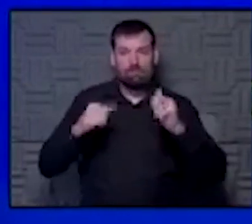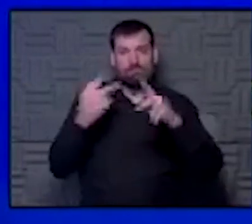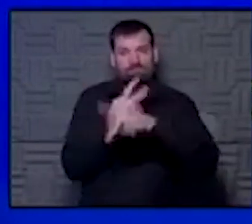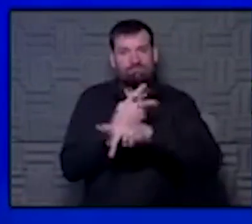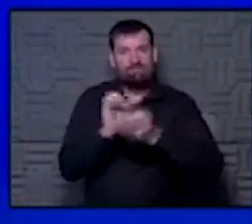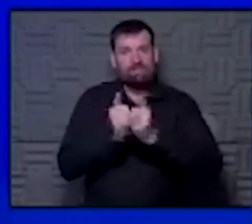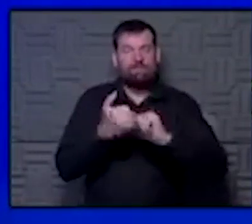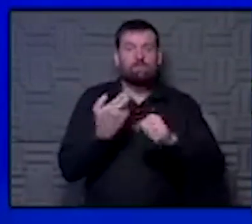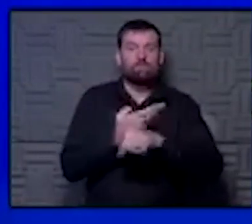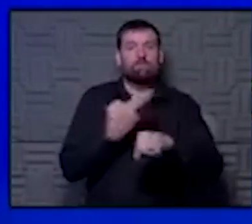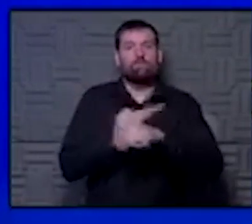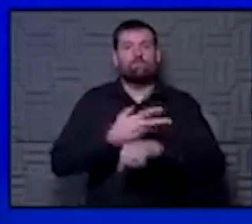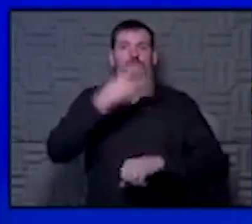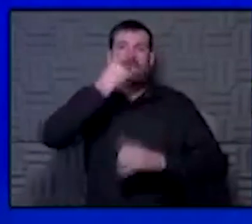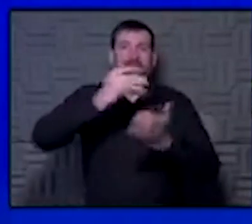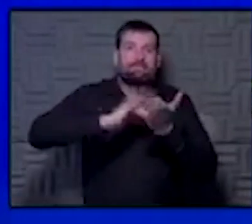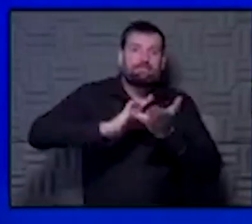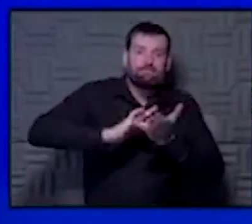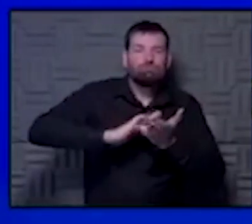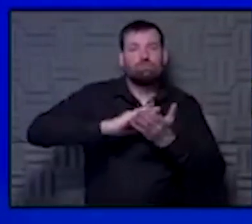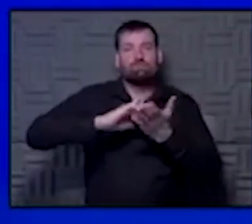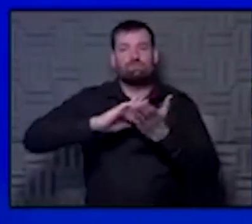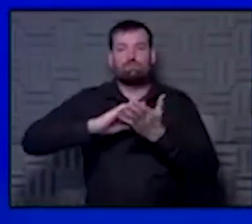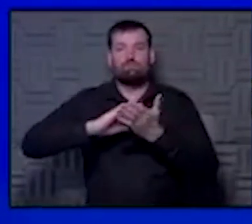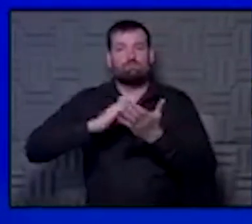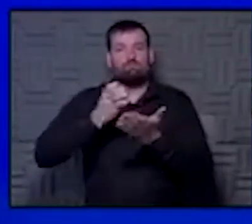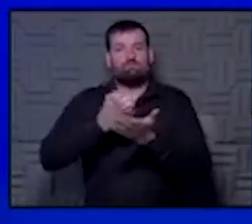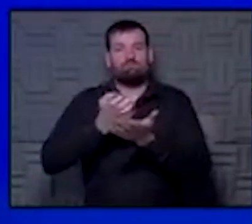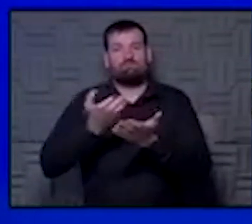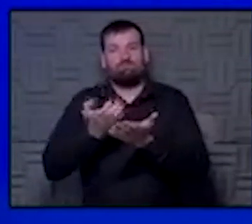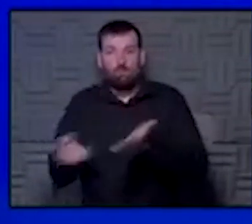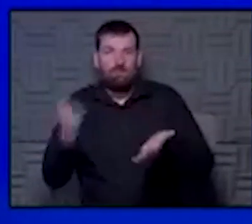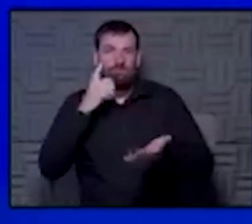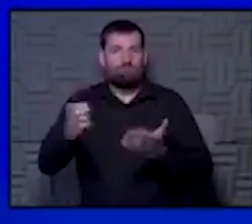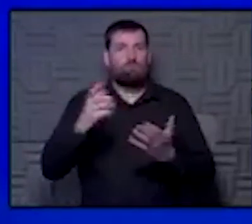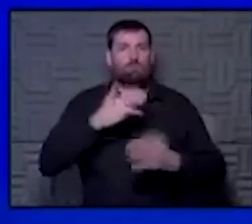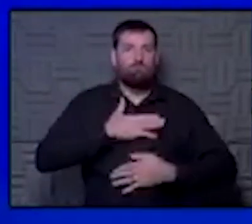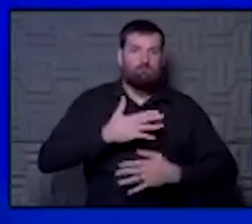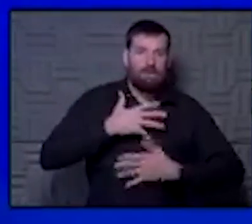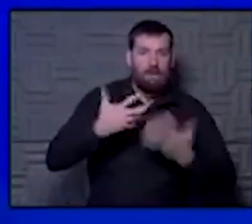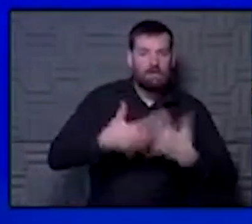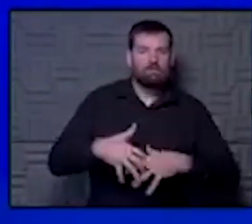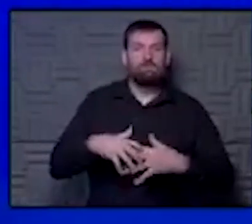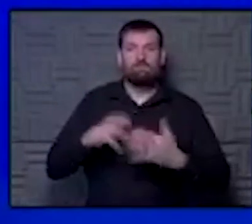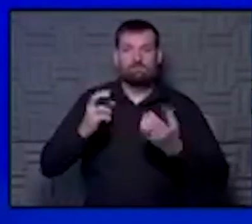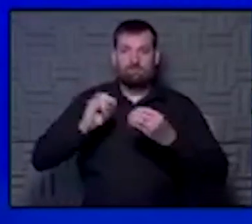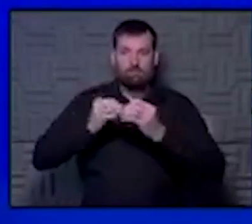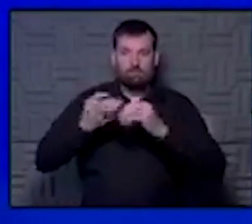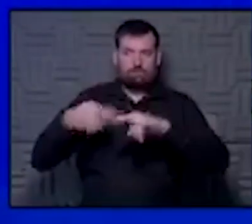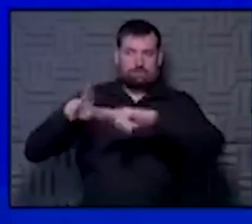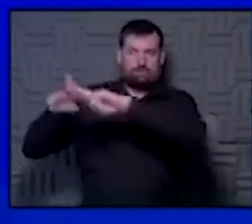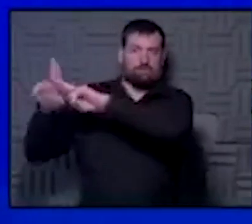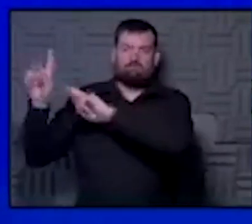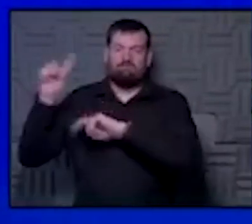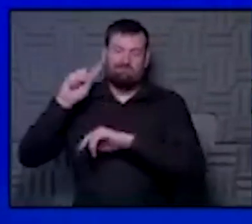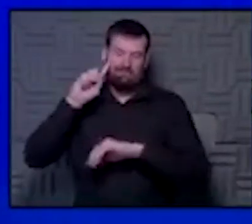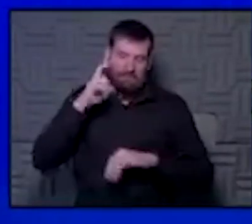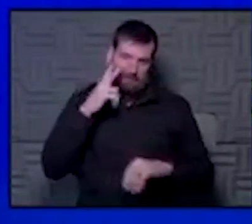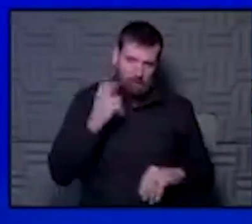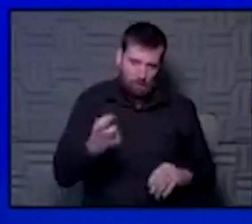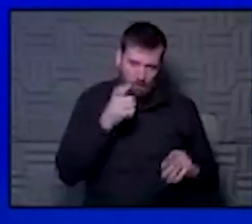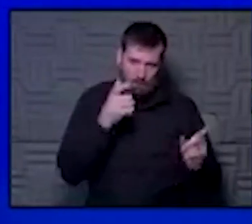use anesthesia equipment for ventilators and stuff like that. And even as our numbers rise, I don't think we're going to hit that. Cross my fingers about it, but I don't think we're going to